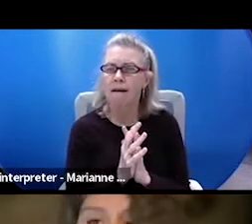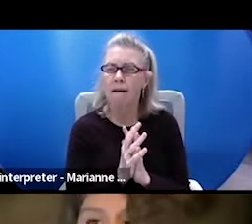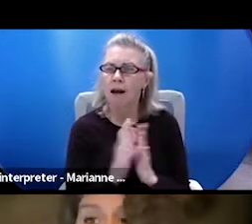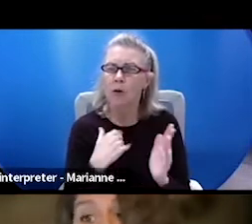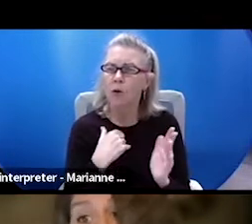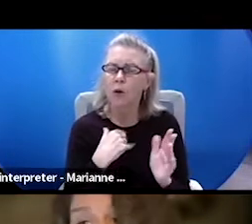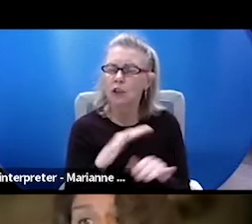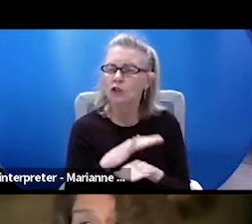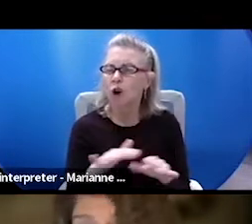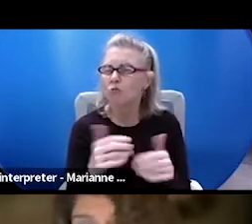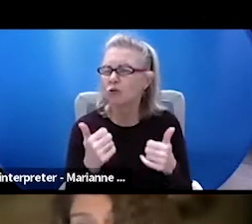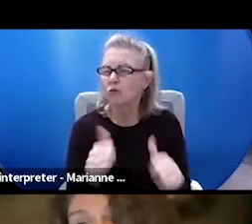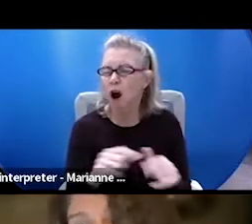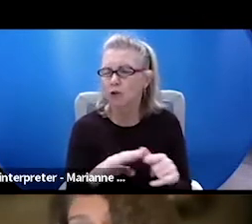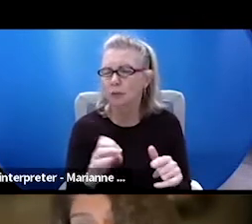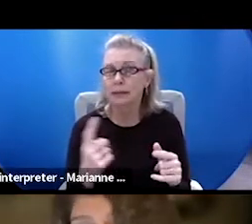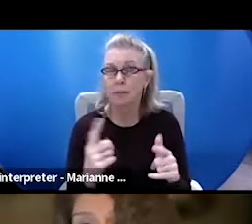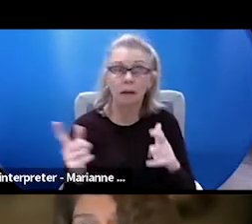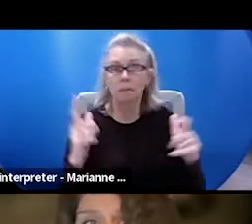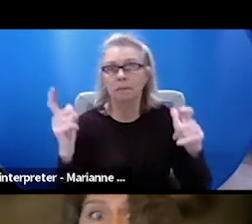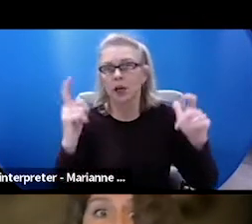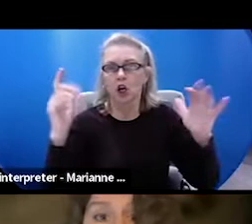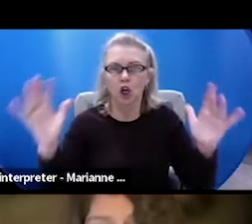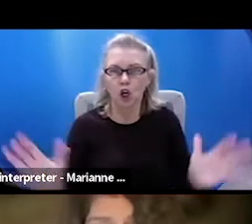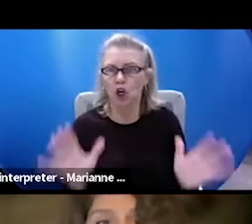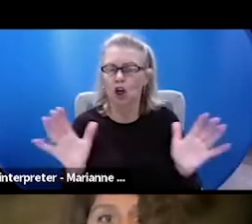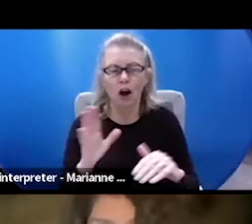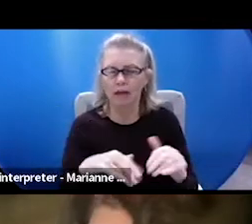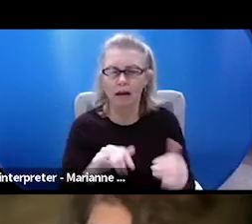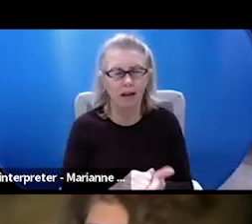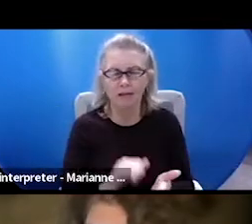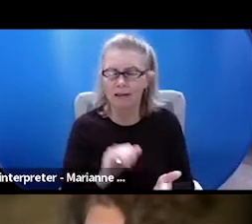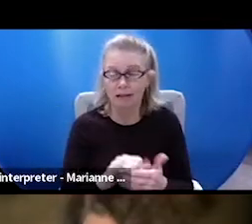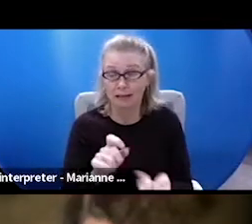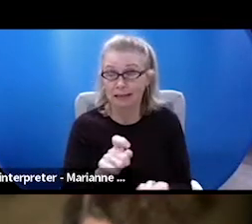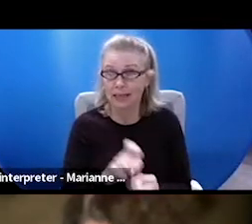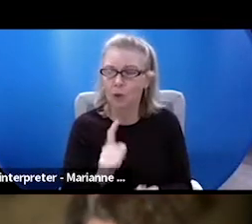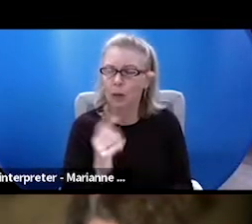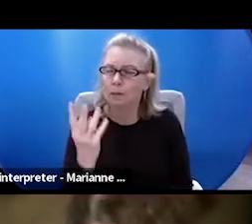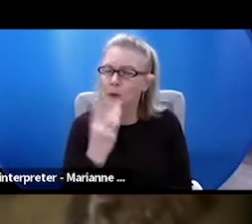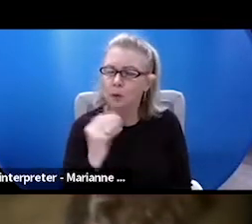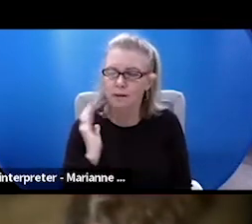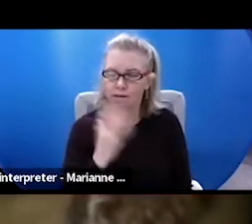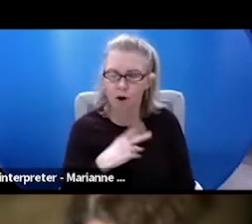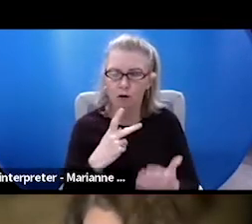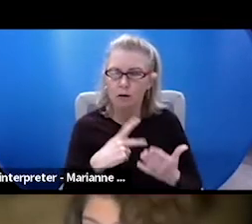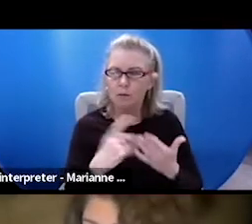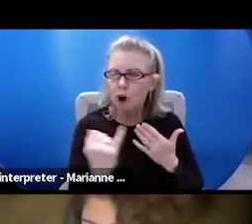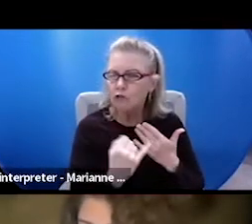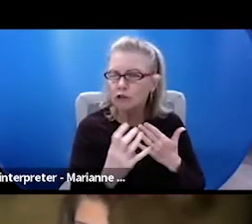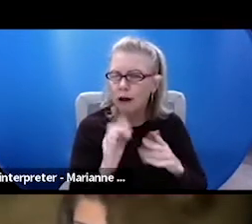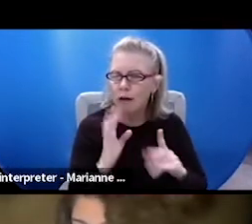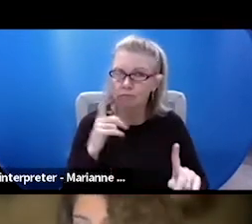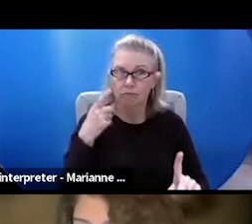try to be something bigger than that. That's exactly where the beauty of our project and the main goal